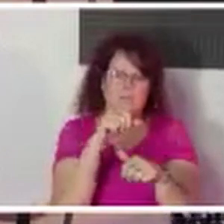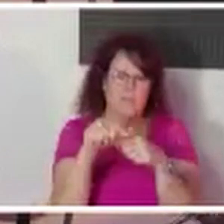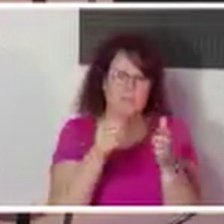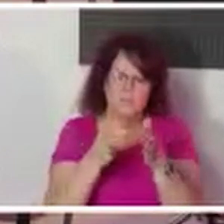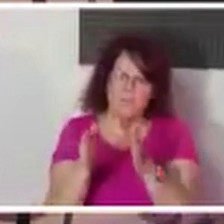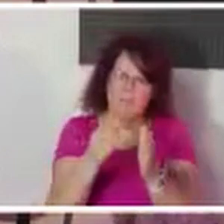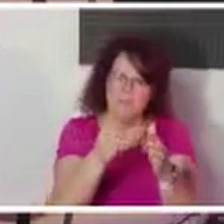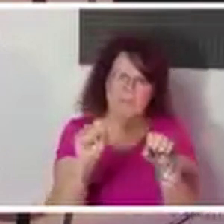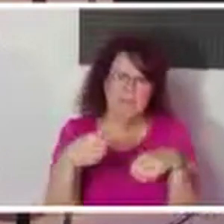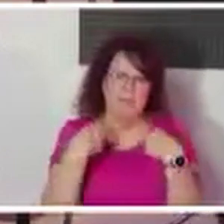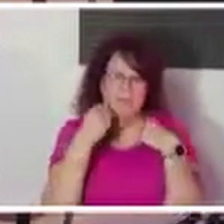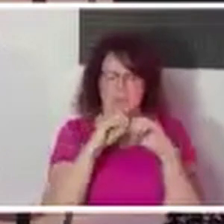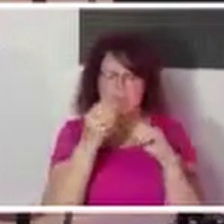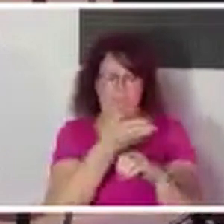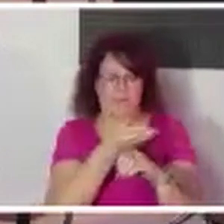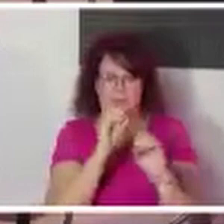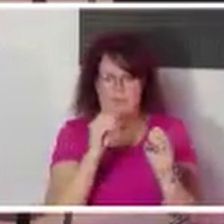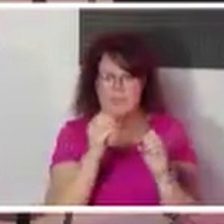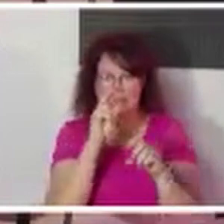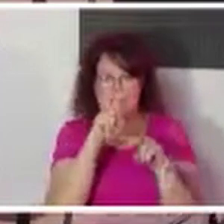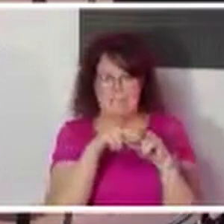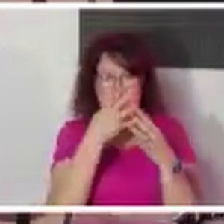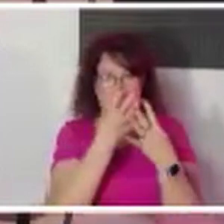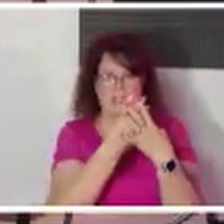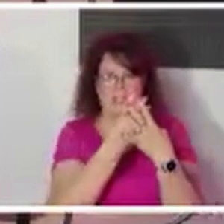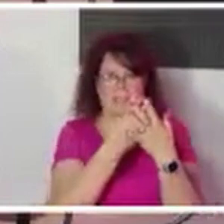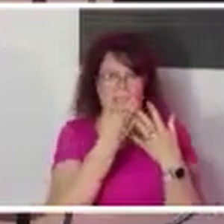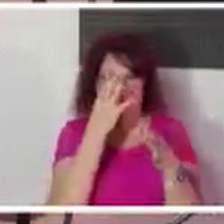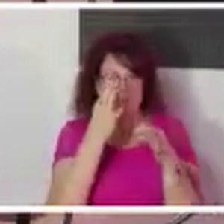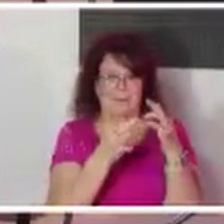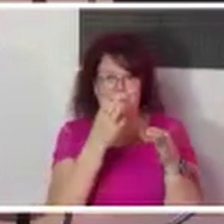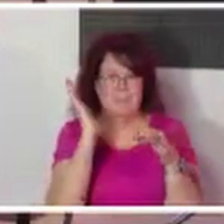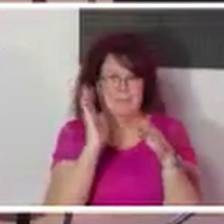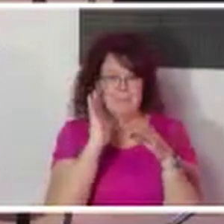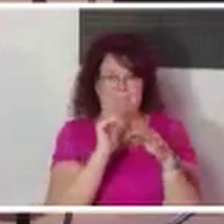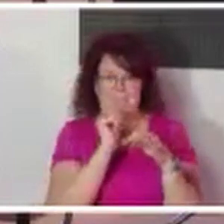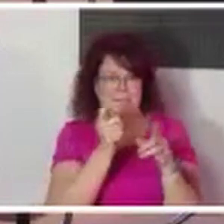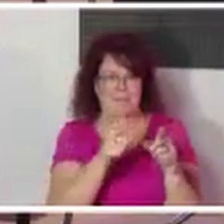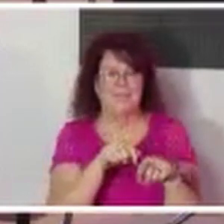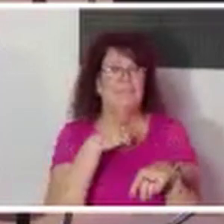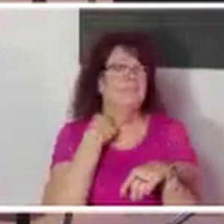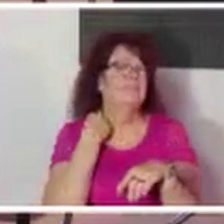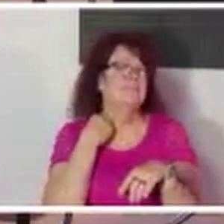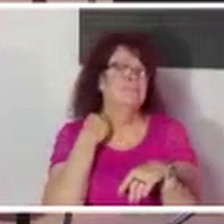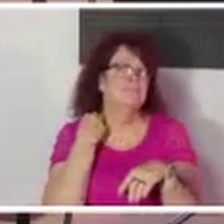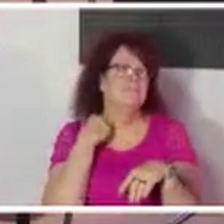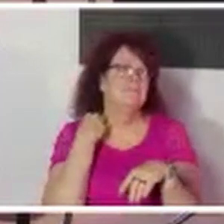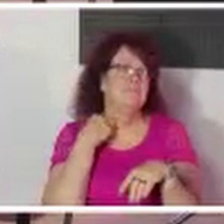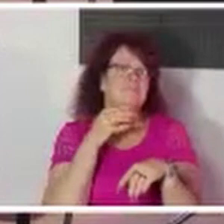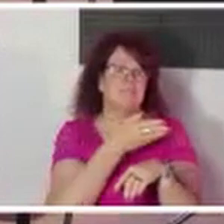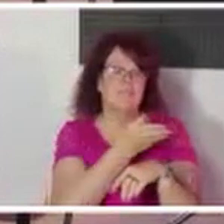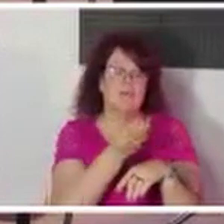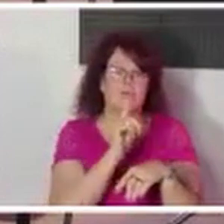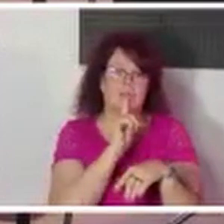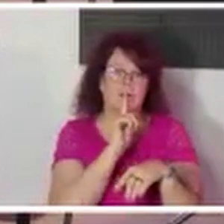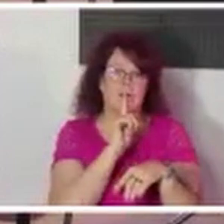common. There wasn't a need among them. No one was going to be sitting in jail pre-trial. There wasn't going to be a need for that. So those